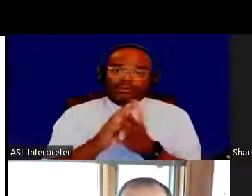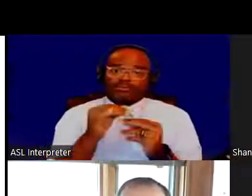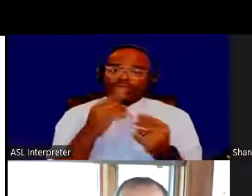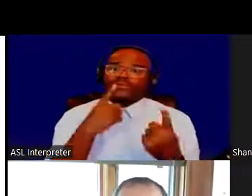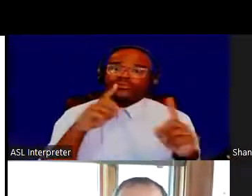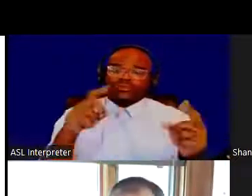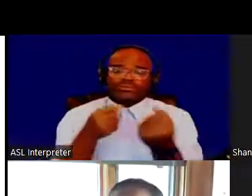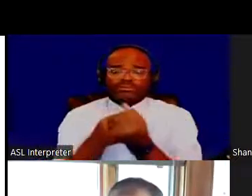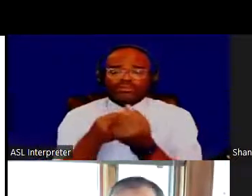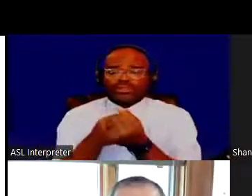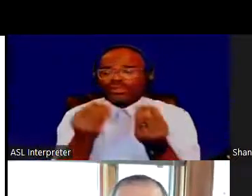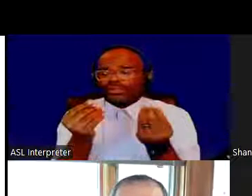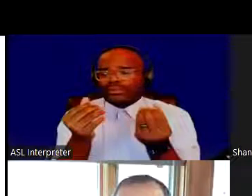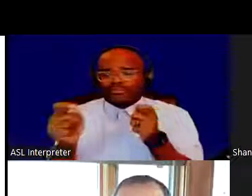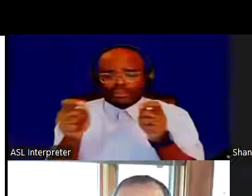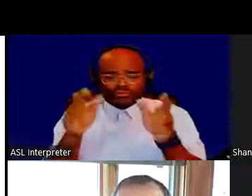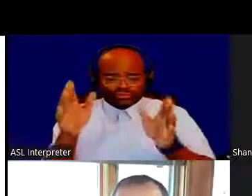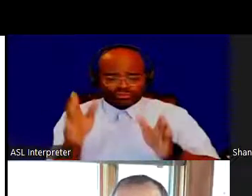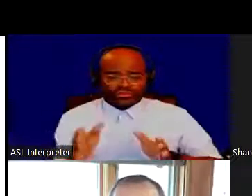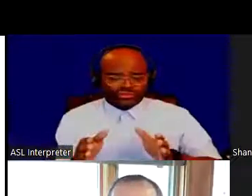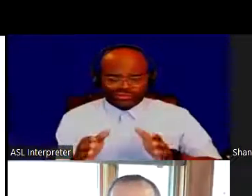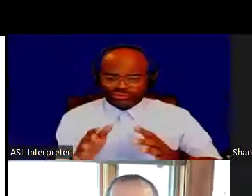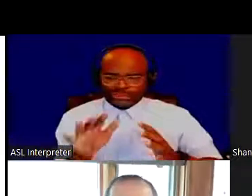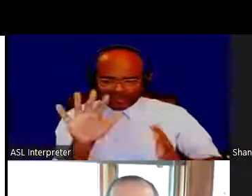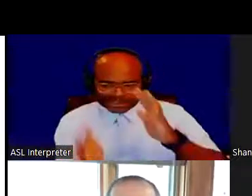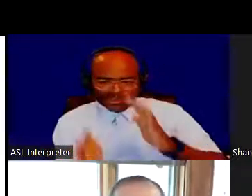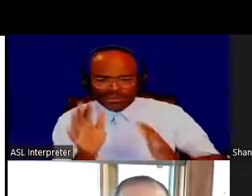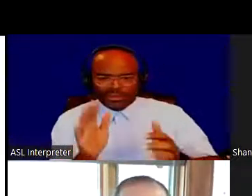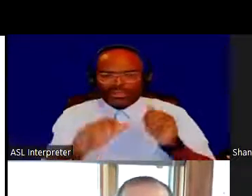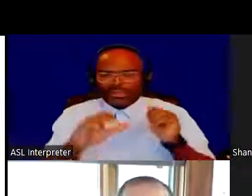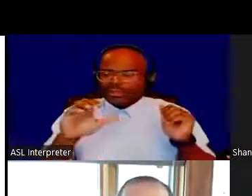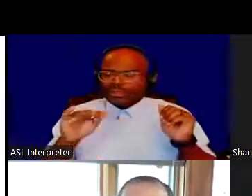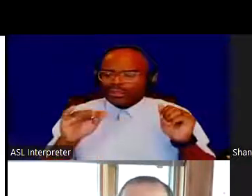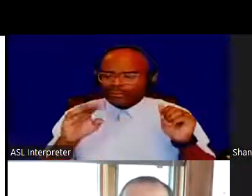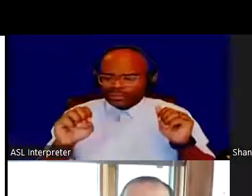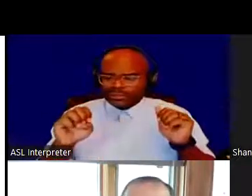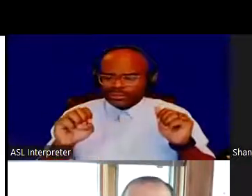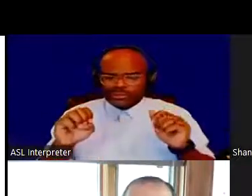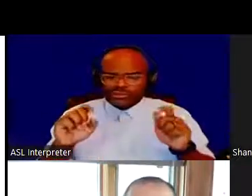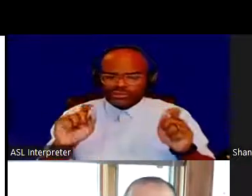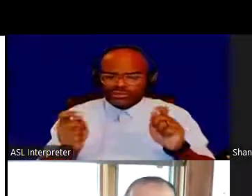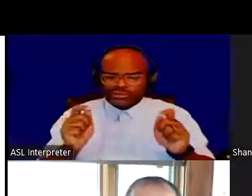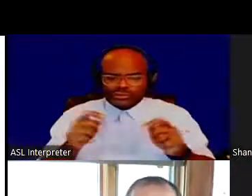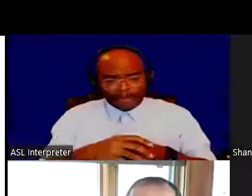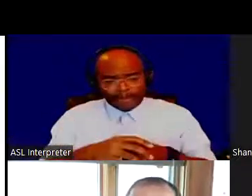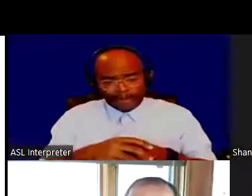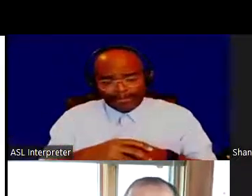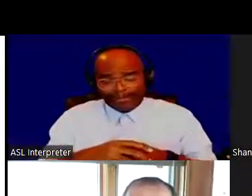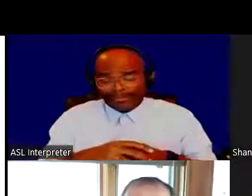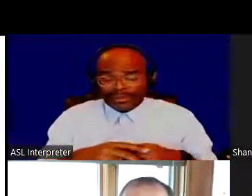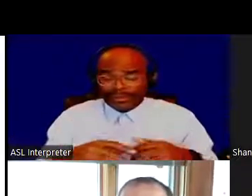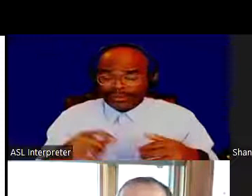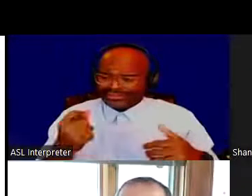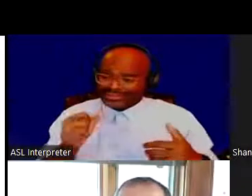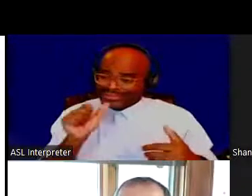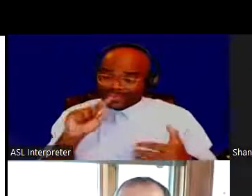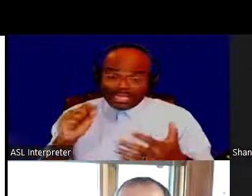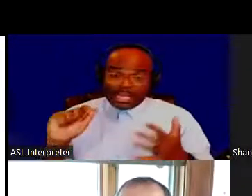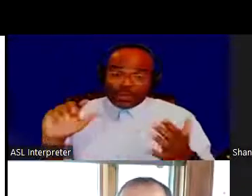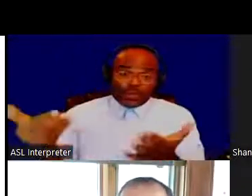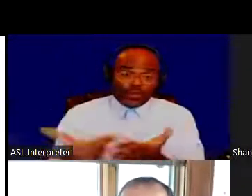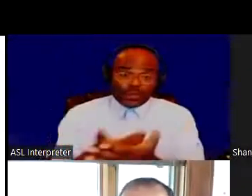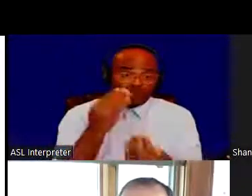land managers grapple with climate change. So nothing revolutionary here, I'm sure, but it's good